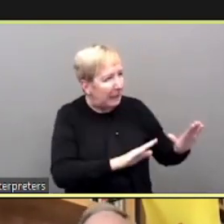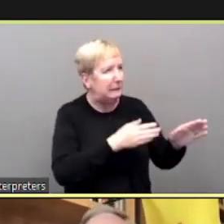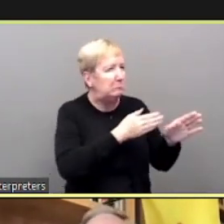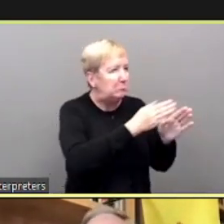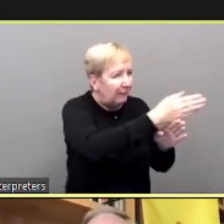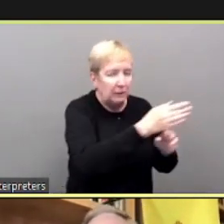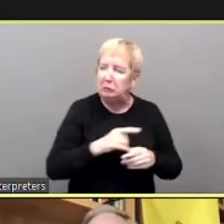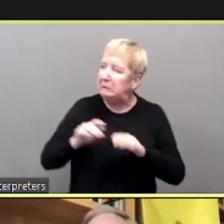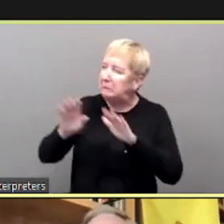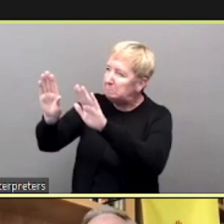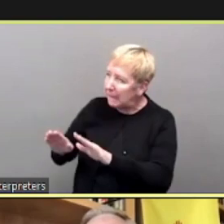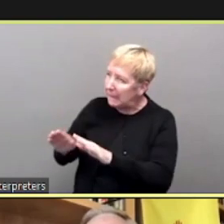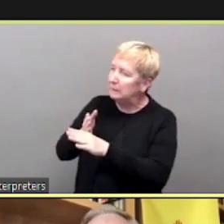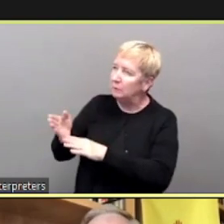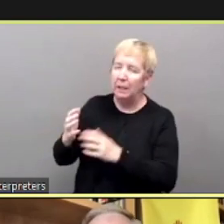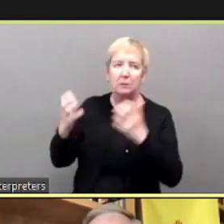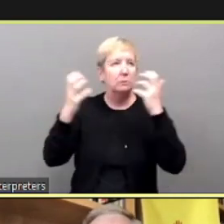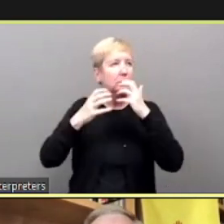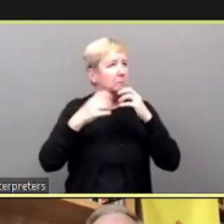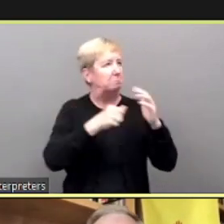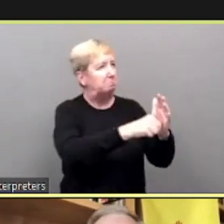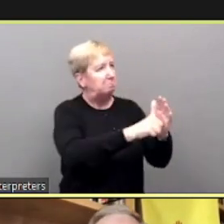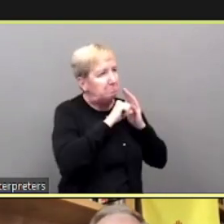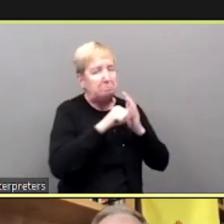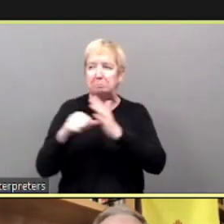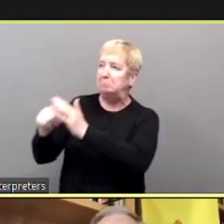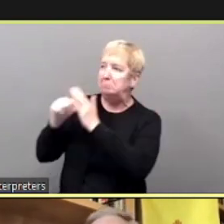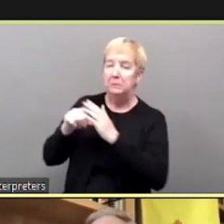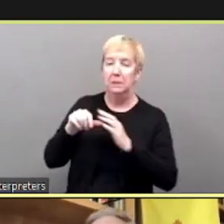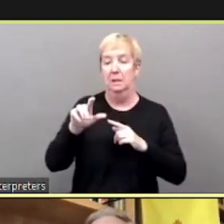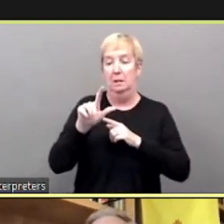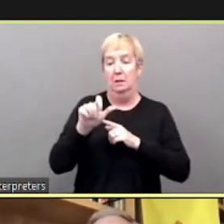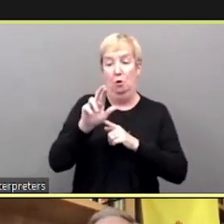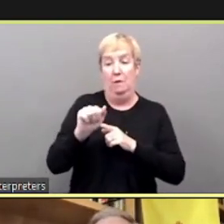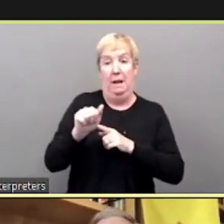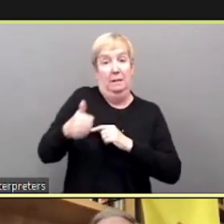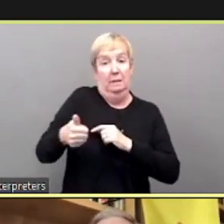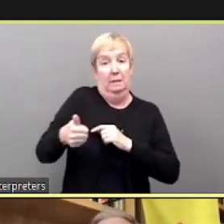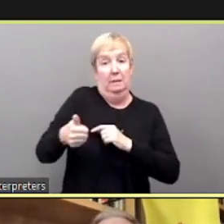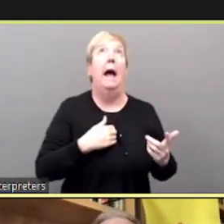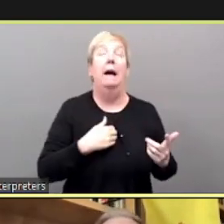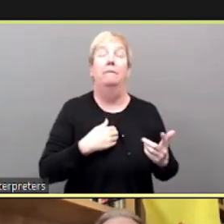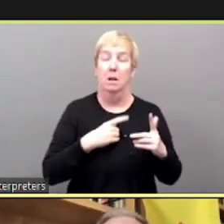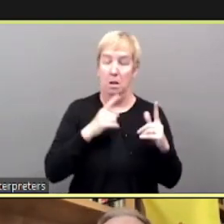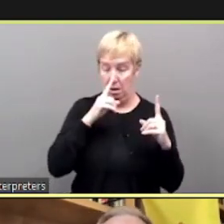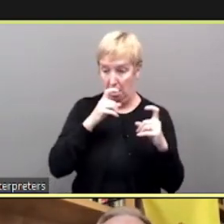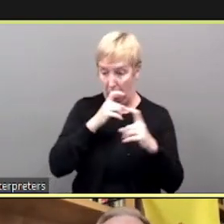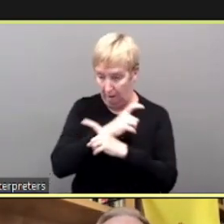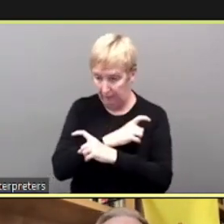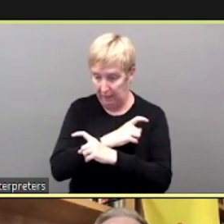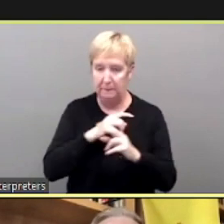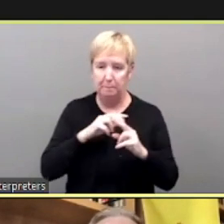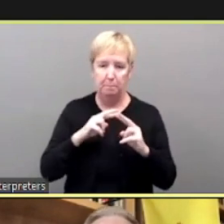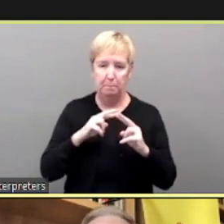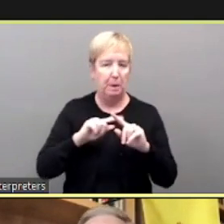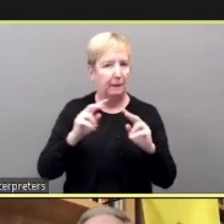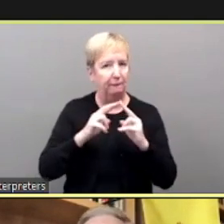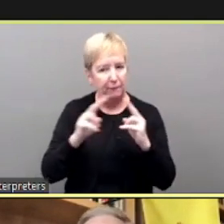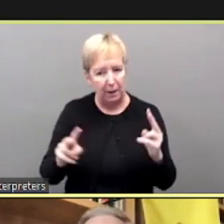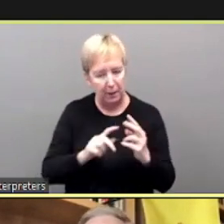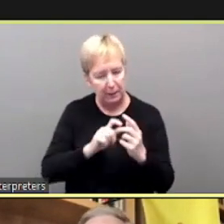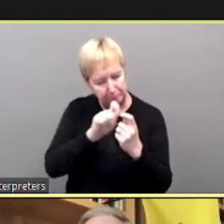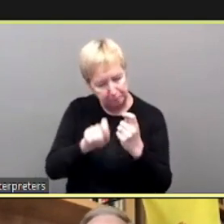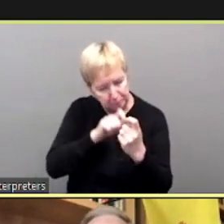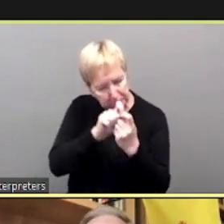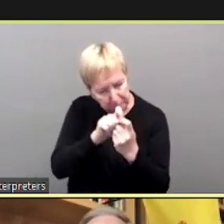know, Laura has developed this incredibly complicated but exact method for